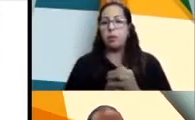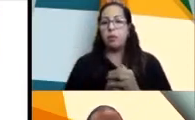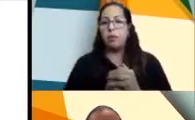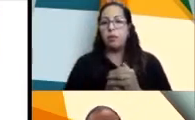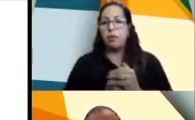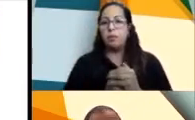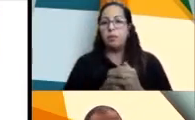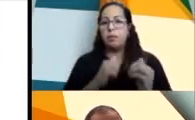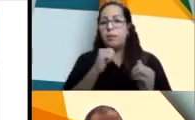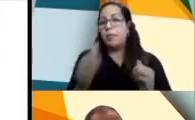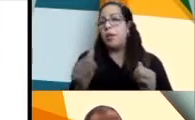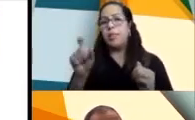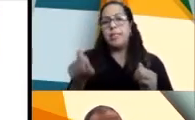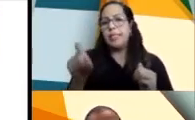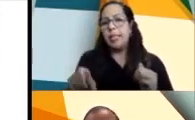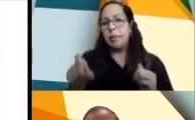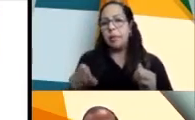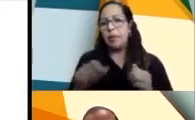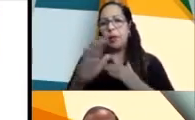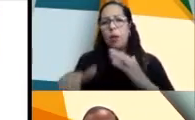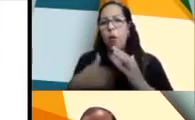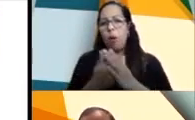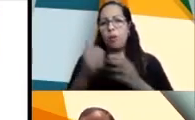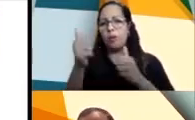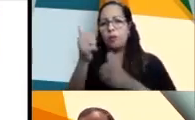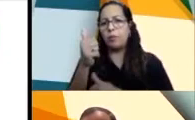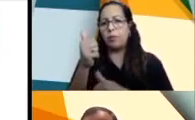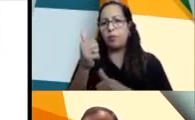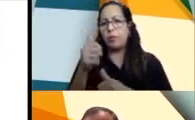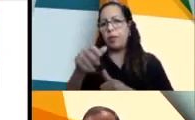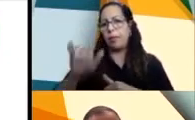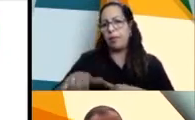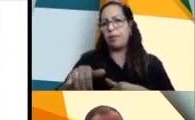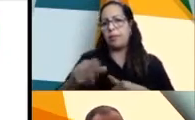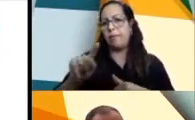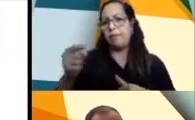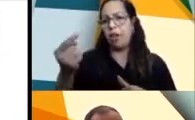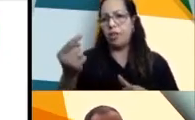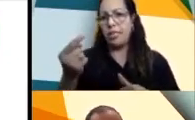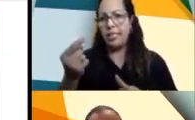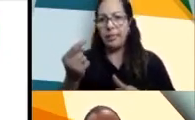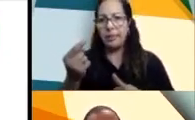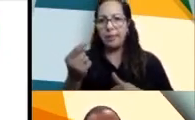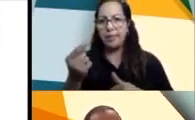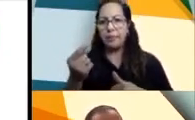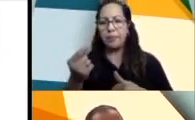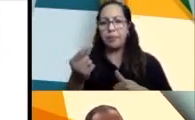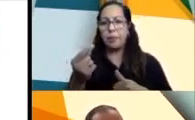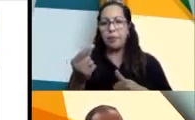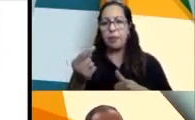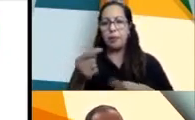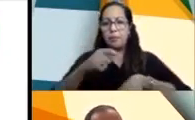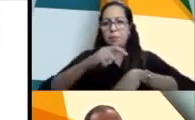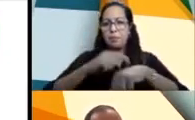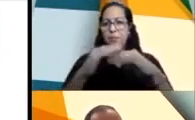not necessarily this all the sub-recipients, in this case, in this first phase